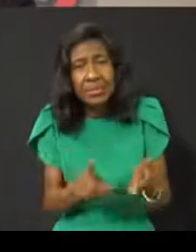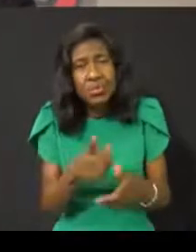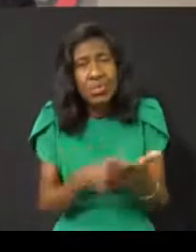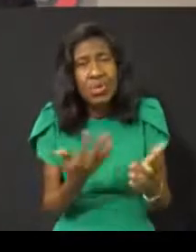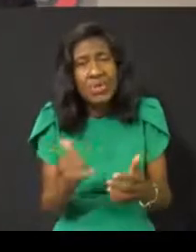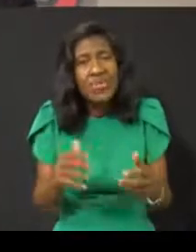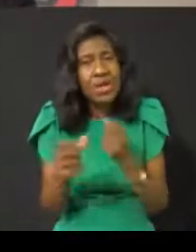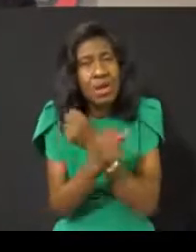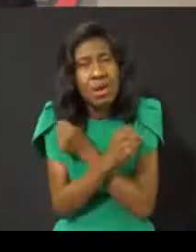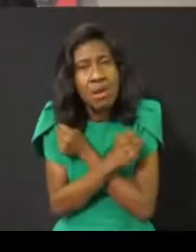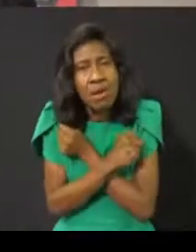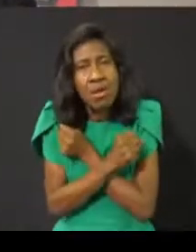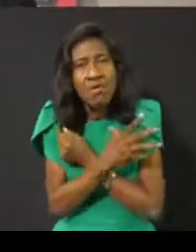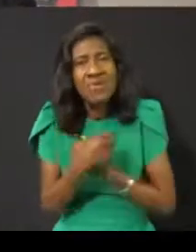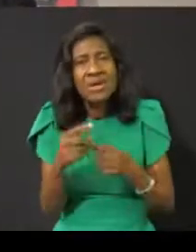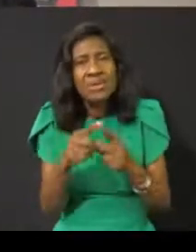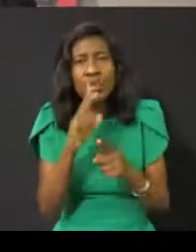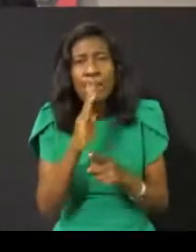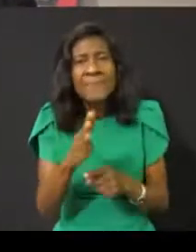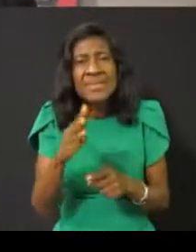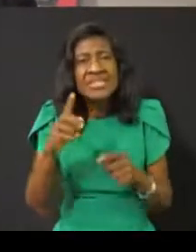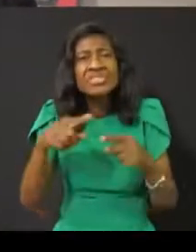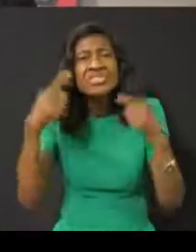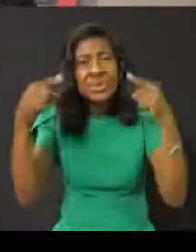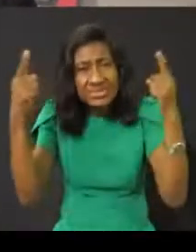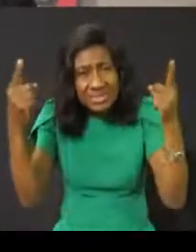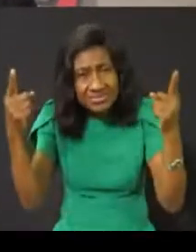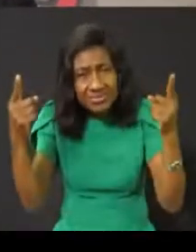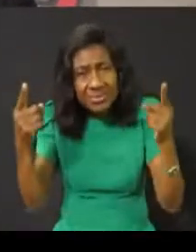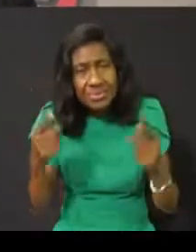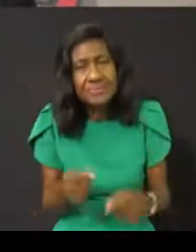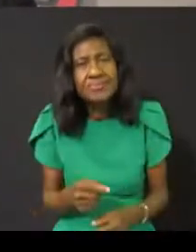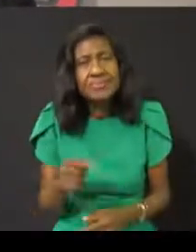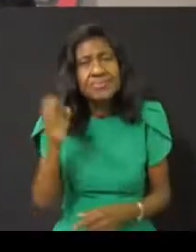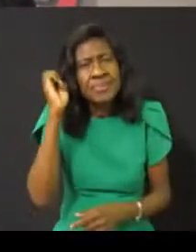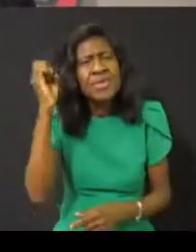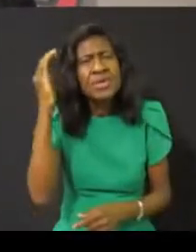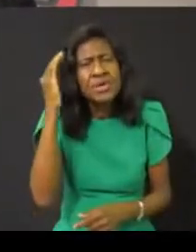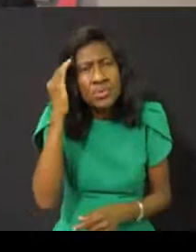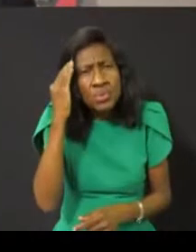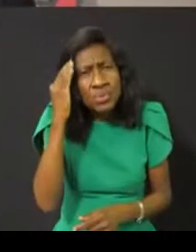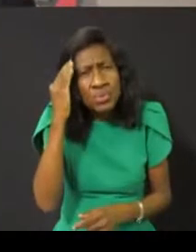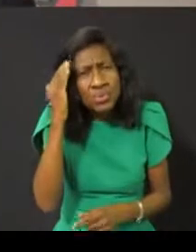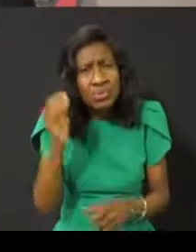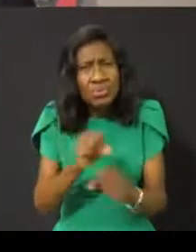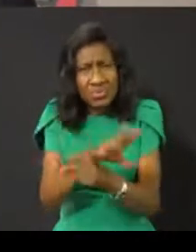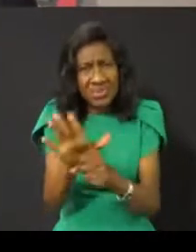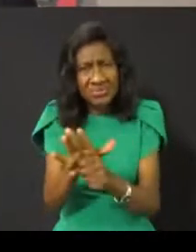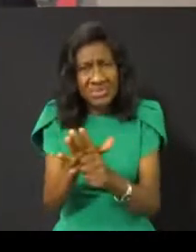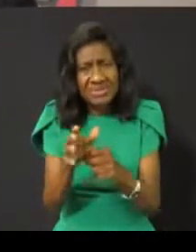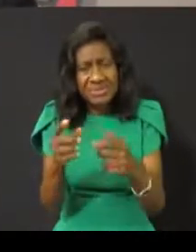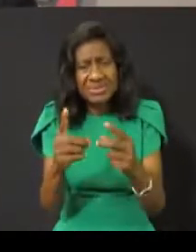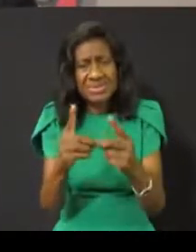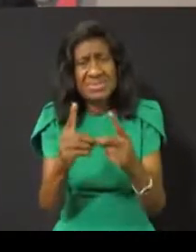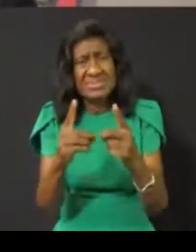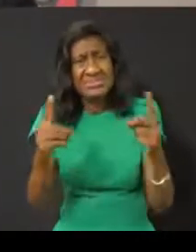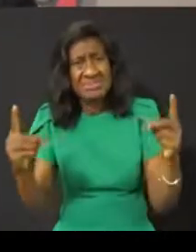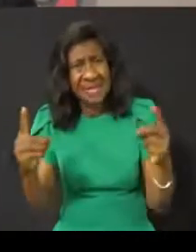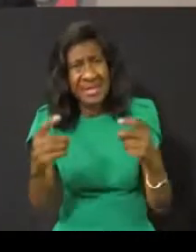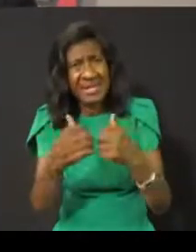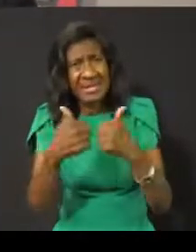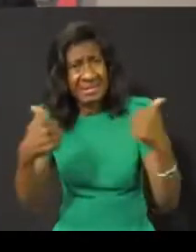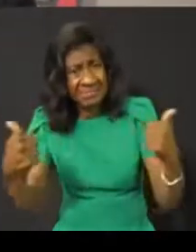successful at it. I know that COVID-19 has divided our community. On many